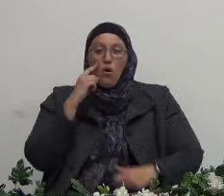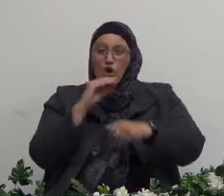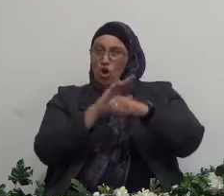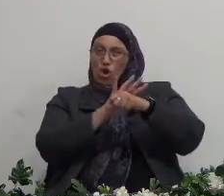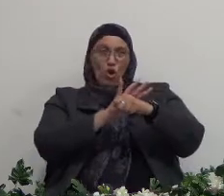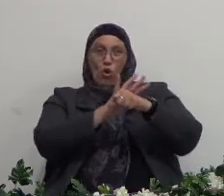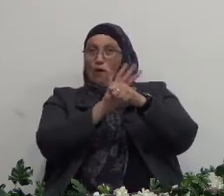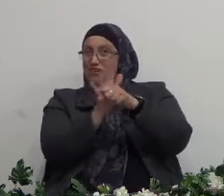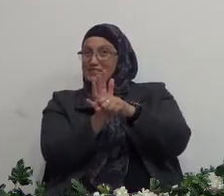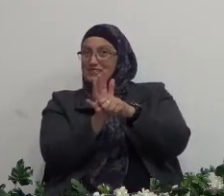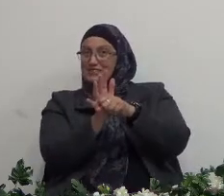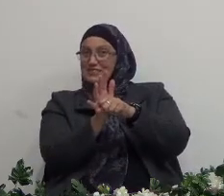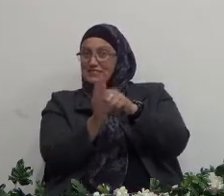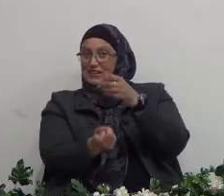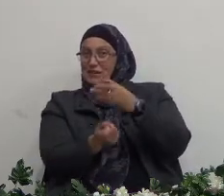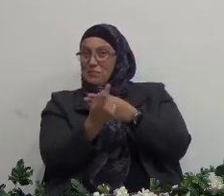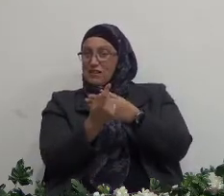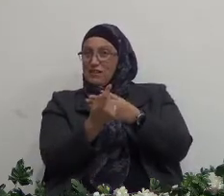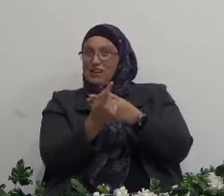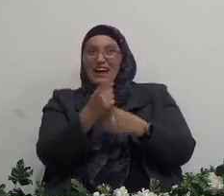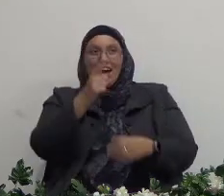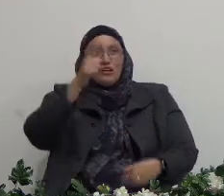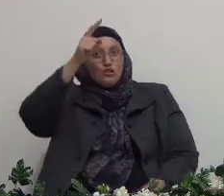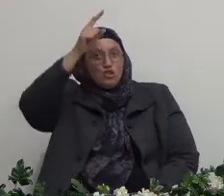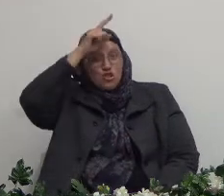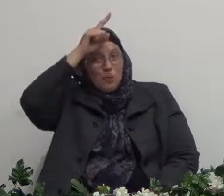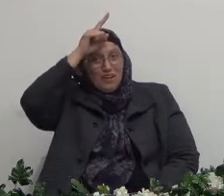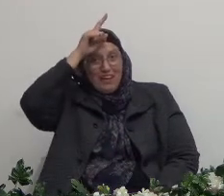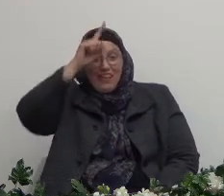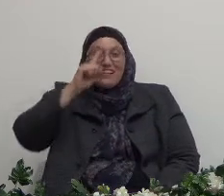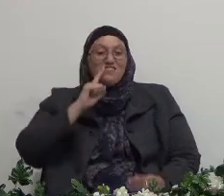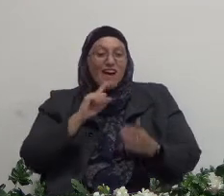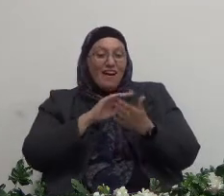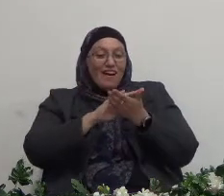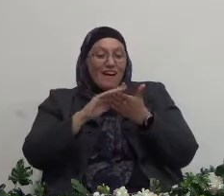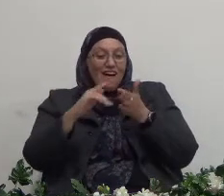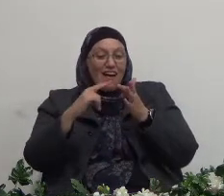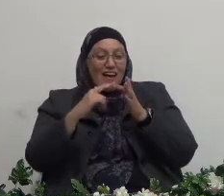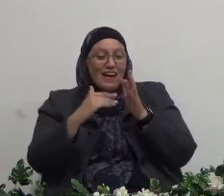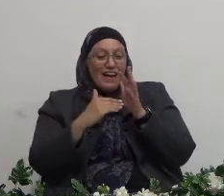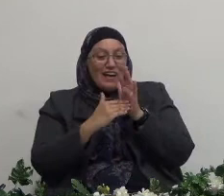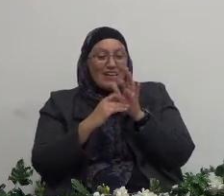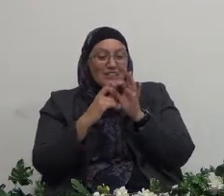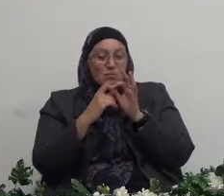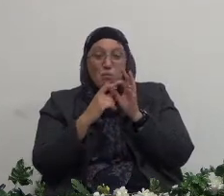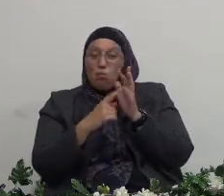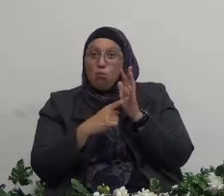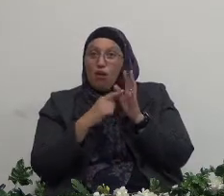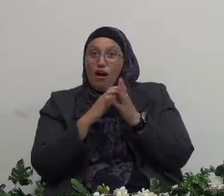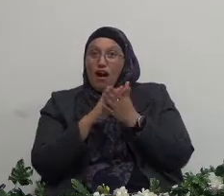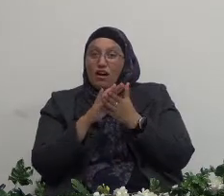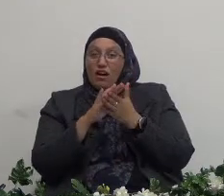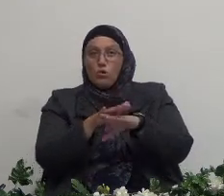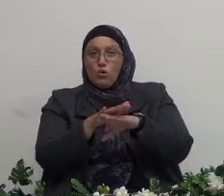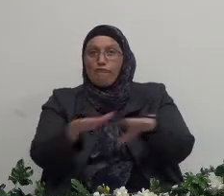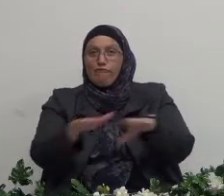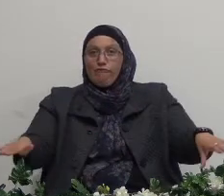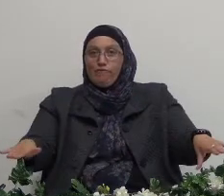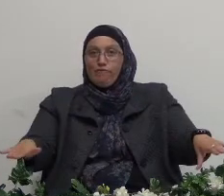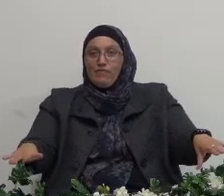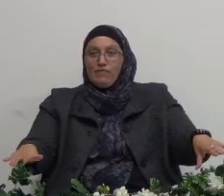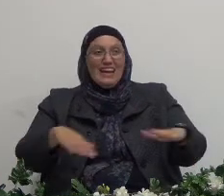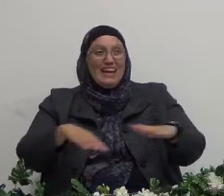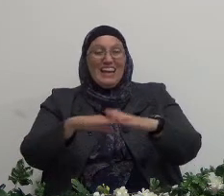Germany, they outlawed Hezbollah. They actually went into the houses and started raiding them. And even though Hezbollah has done nothing